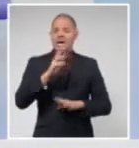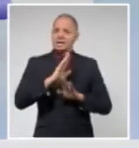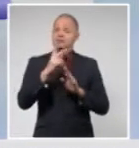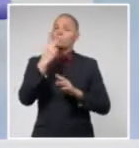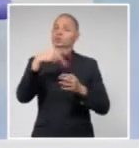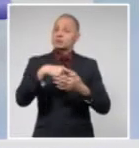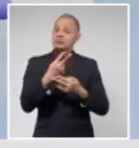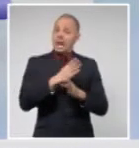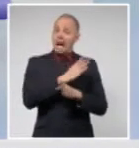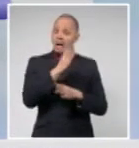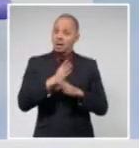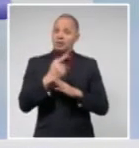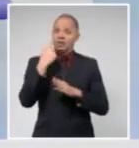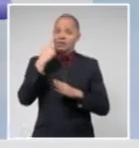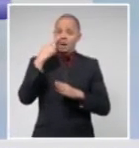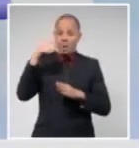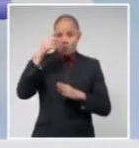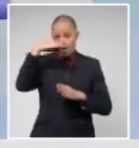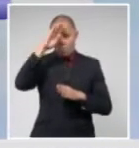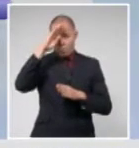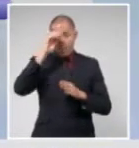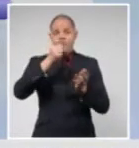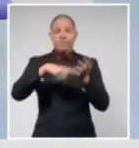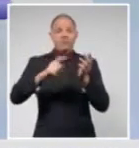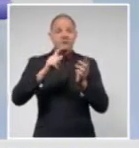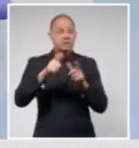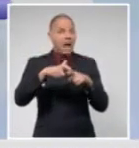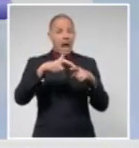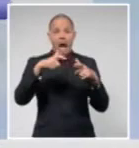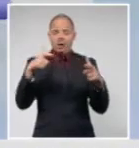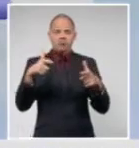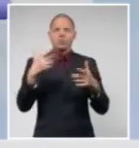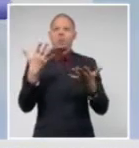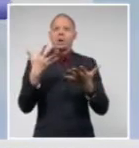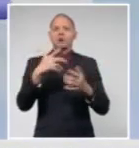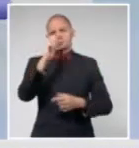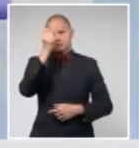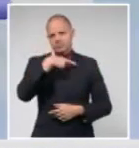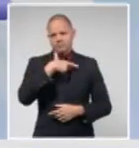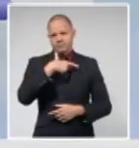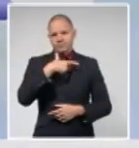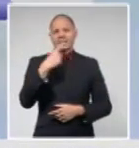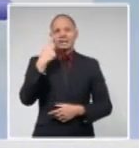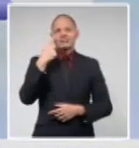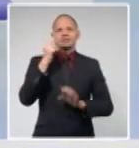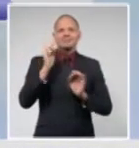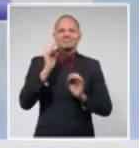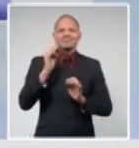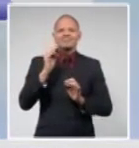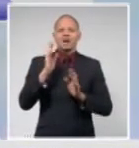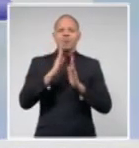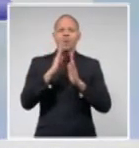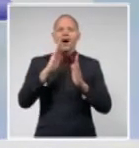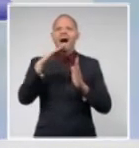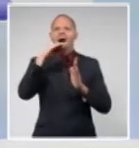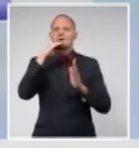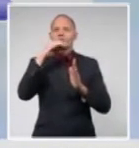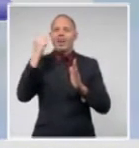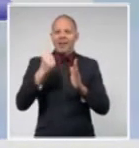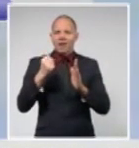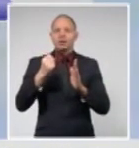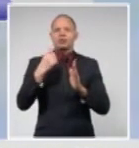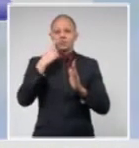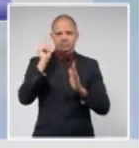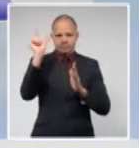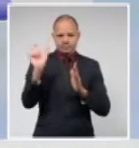Havana follows with a rate of 22.20, slightly lower than yesterday. Artemisa's rate